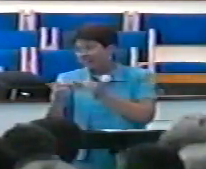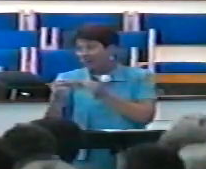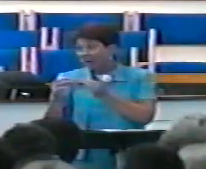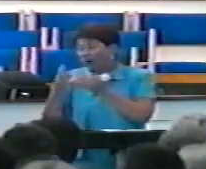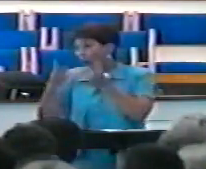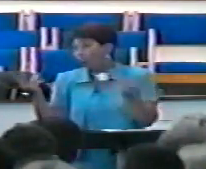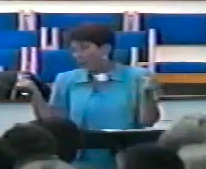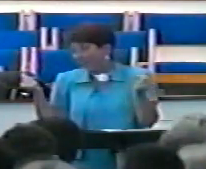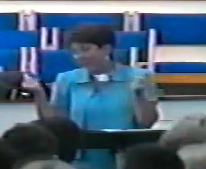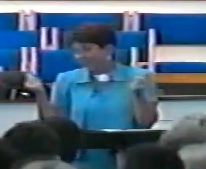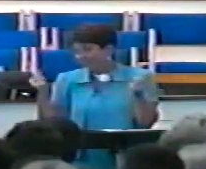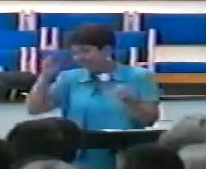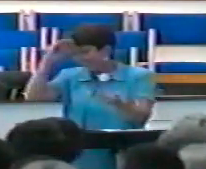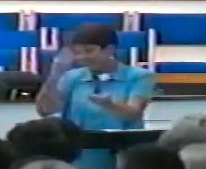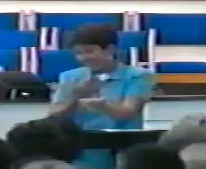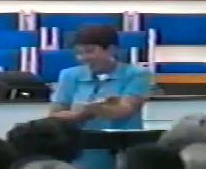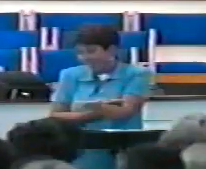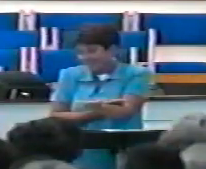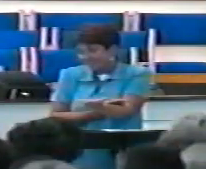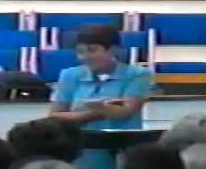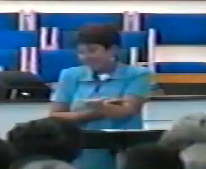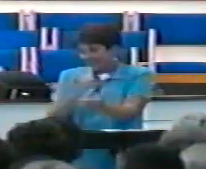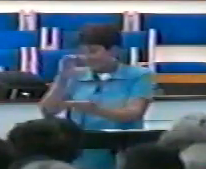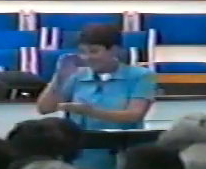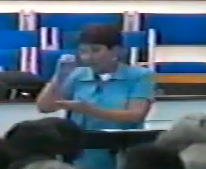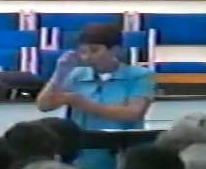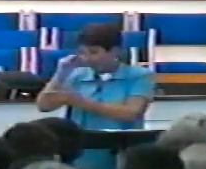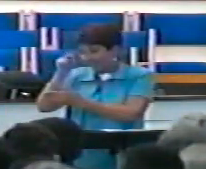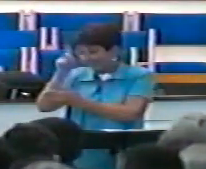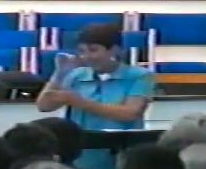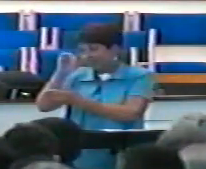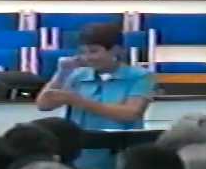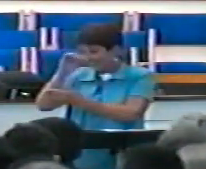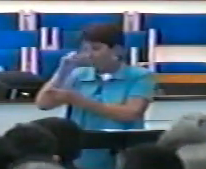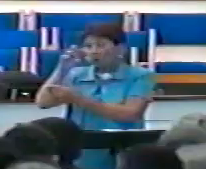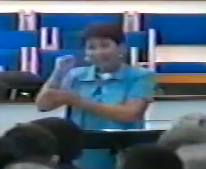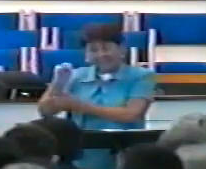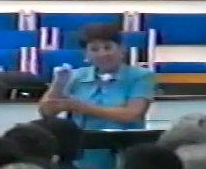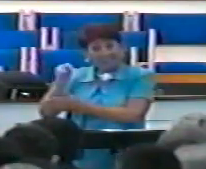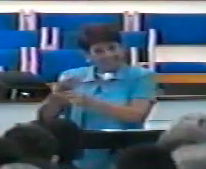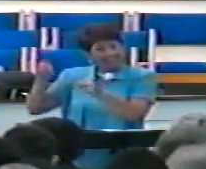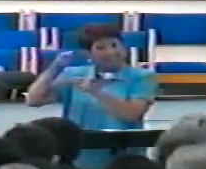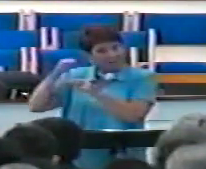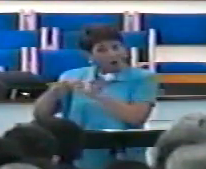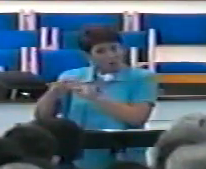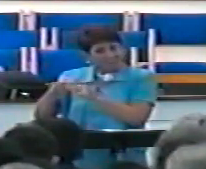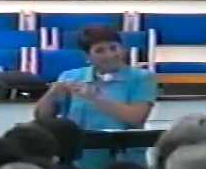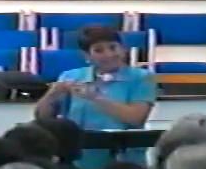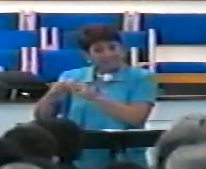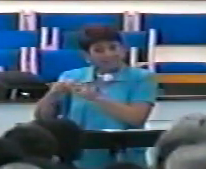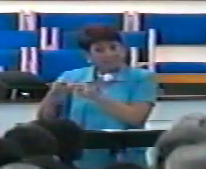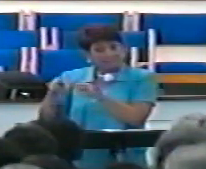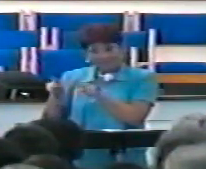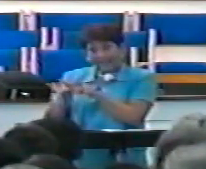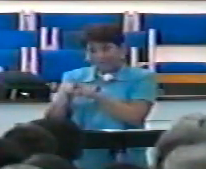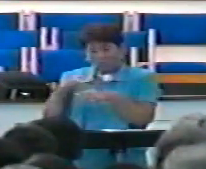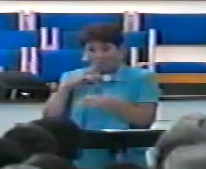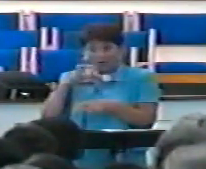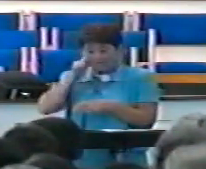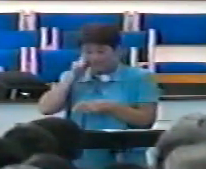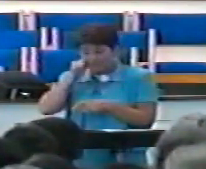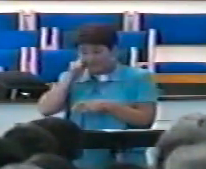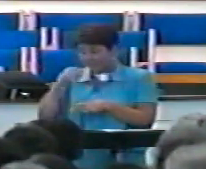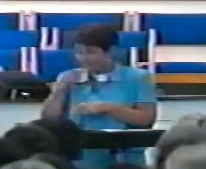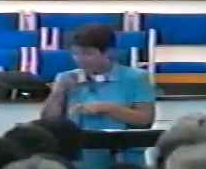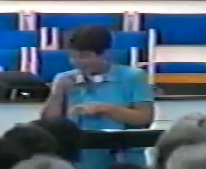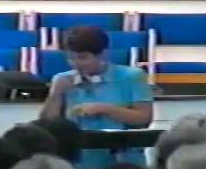kind of environment. He called it for what it was. Notice what he said in verse 17. And one of the multitude answered and said, Master, I have brought unto thee my